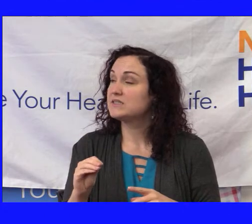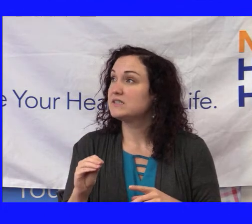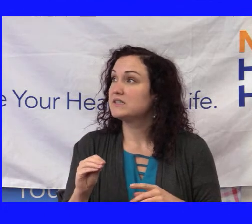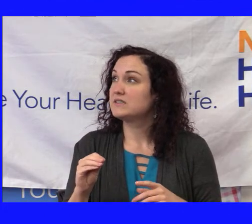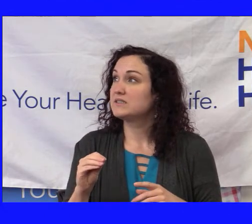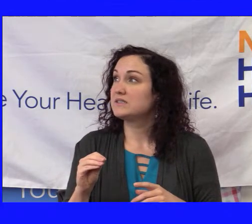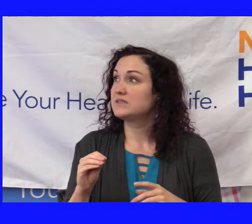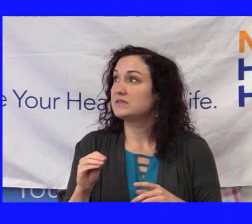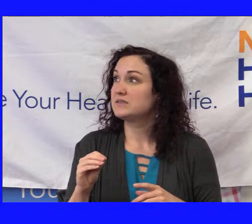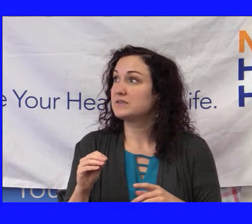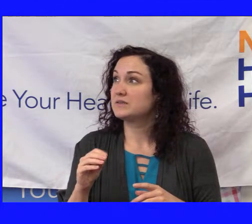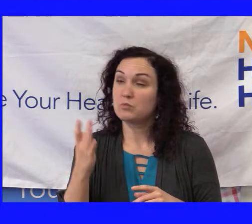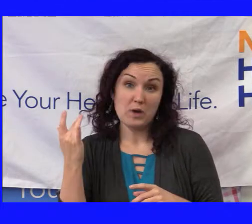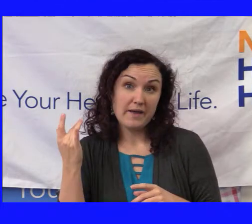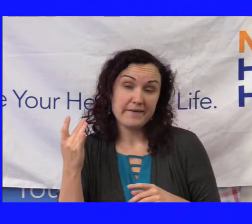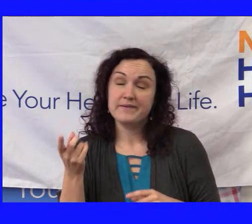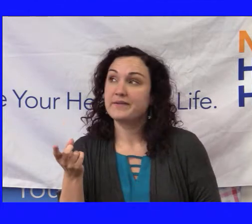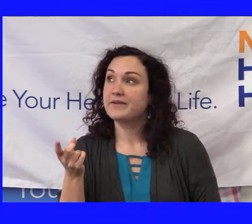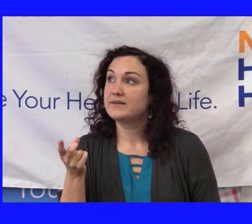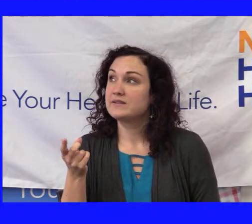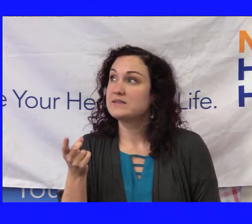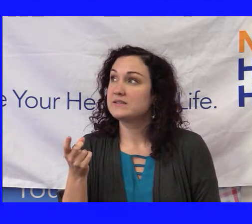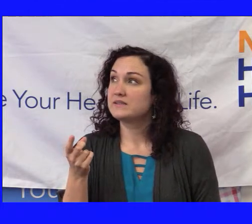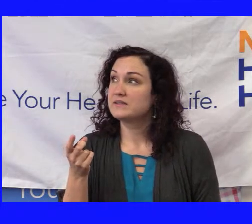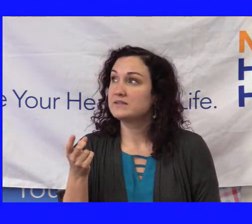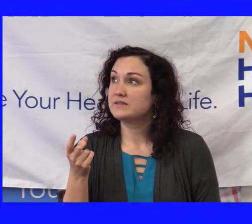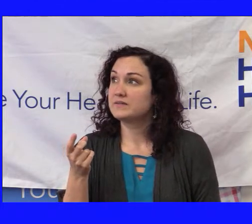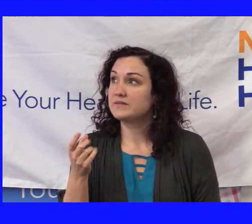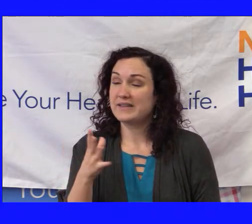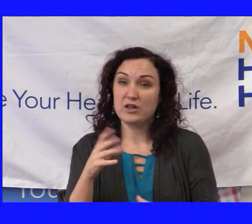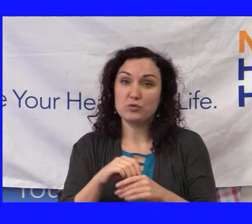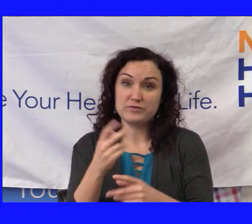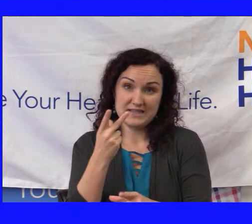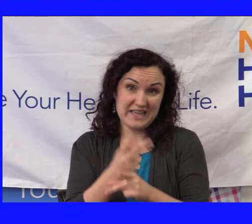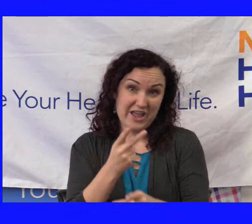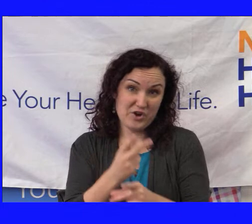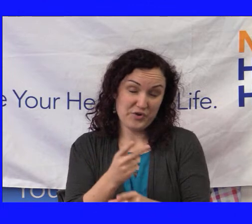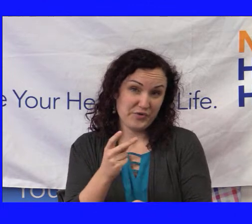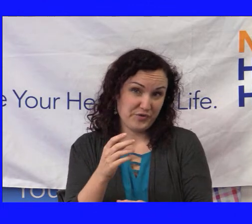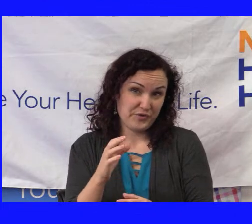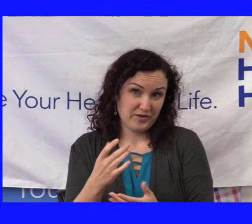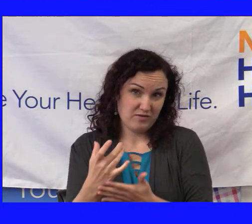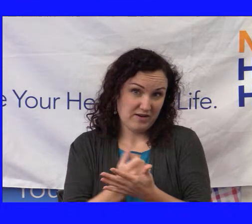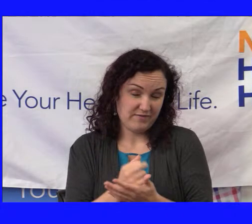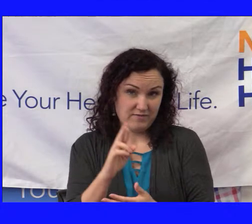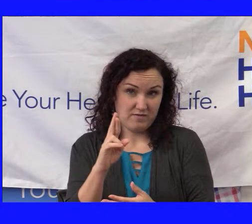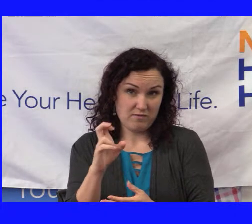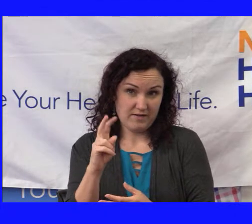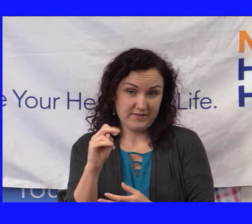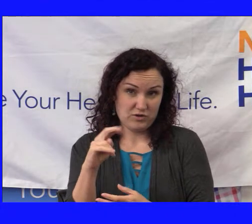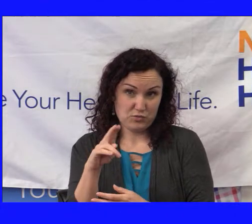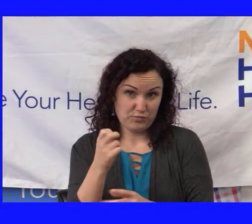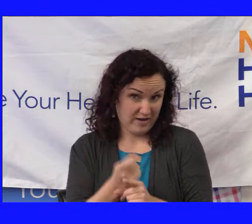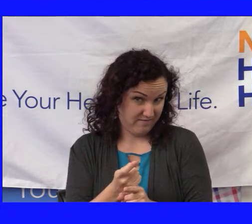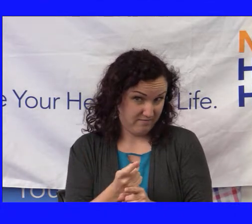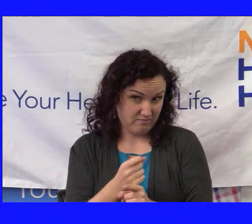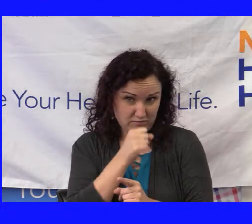largely due to, say, this includes the CARES revenue, right, as part of